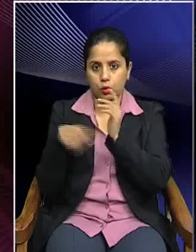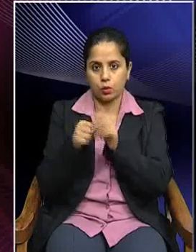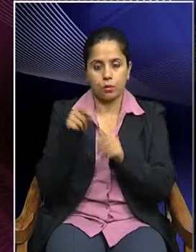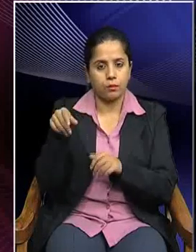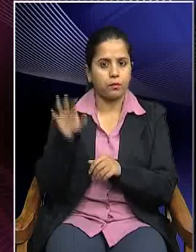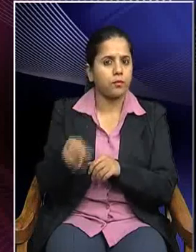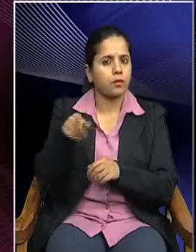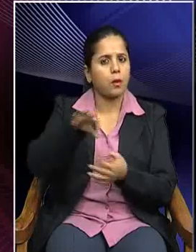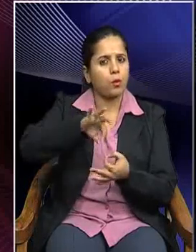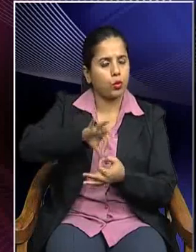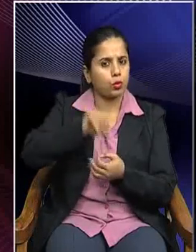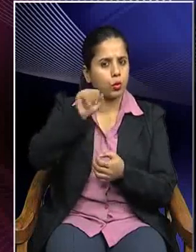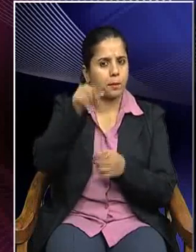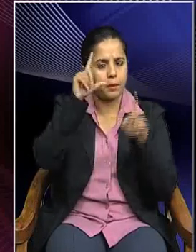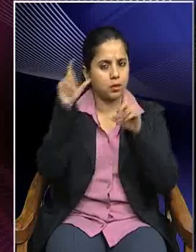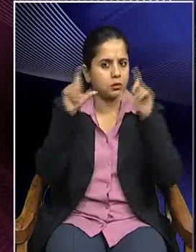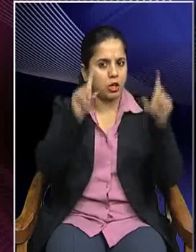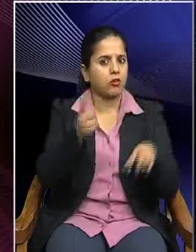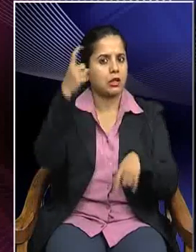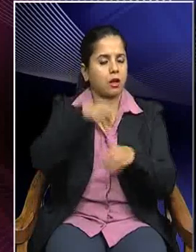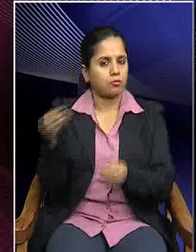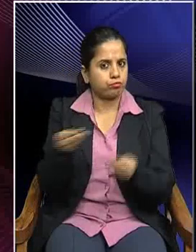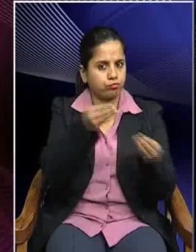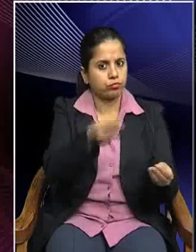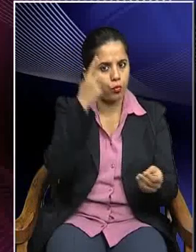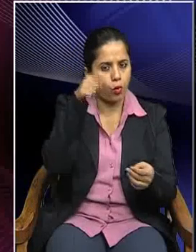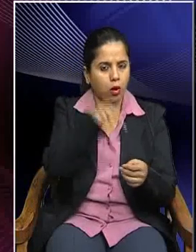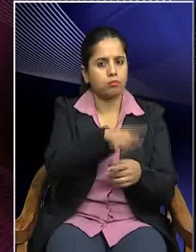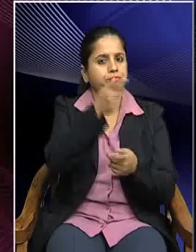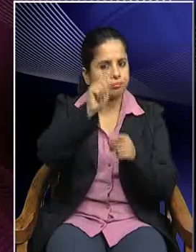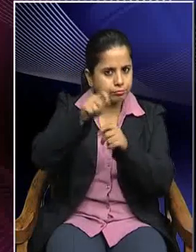rendered Buddha's image for the first time for posterity